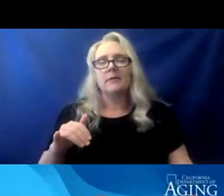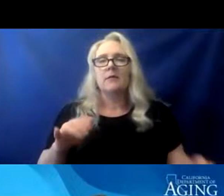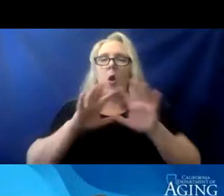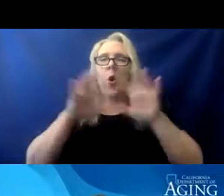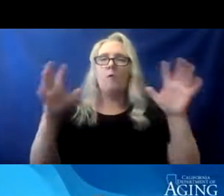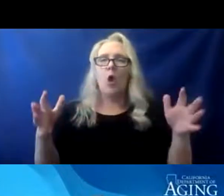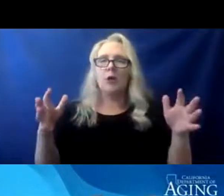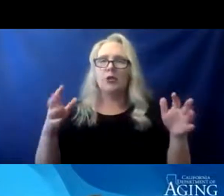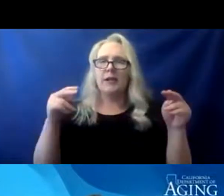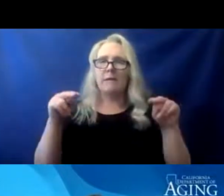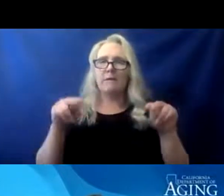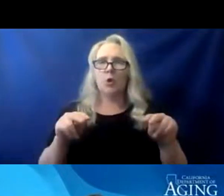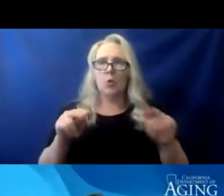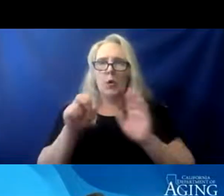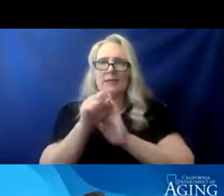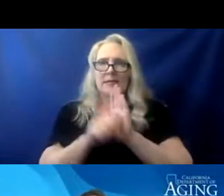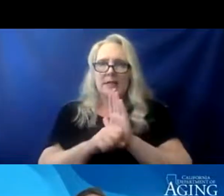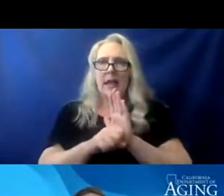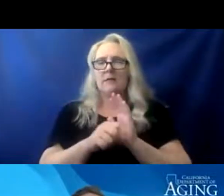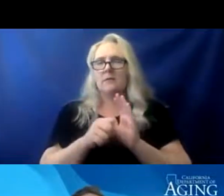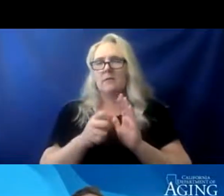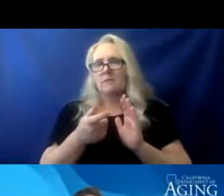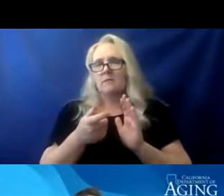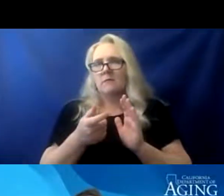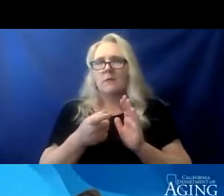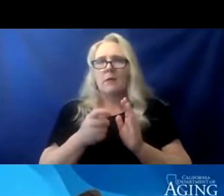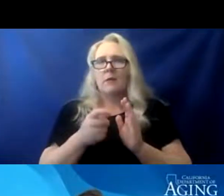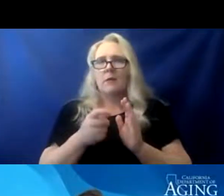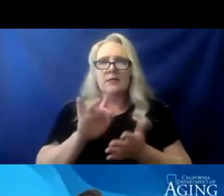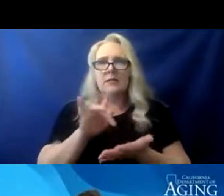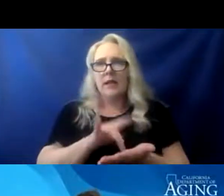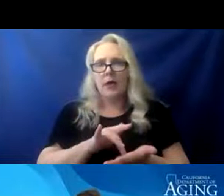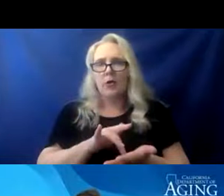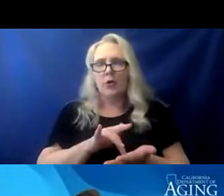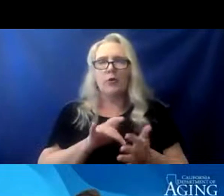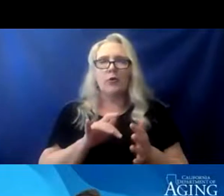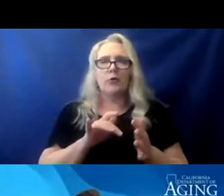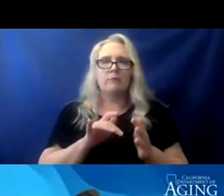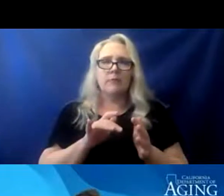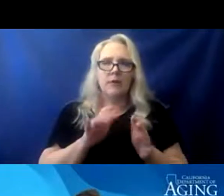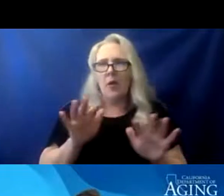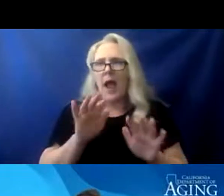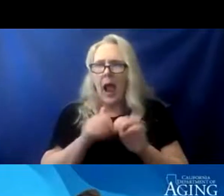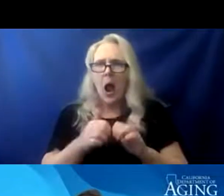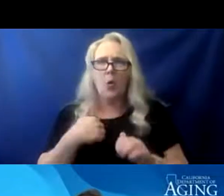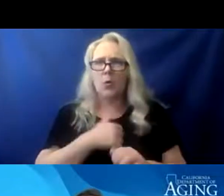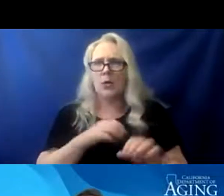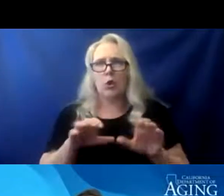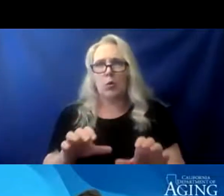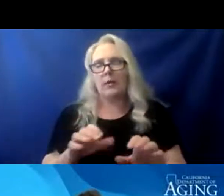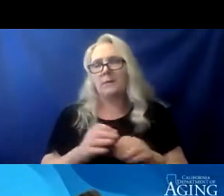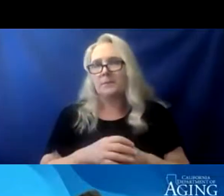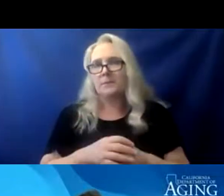as a sector, person-centered, population-centered, how are we doing? But we know that the work, the substantive work on those 100 initiatives, those